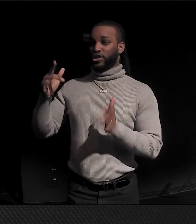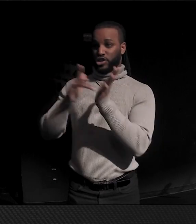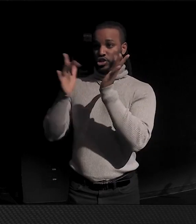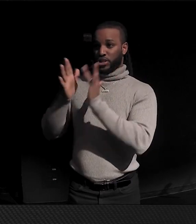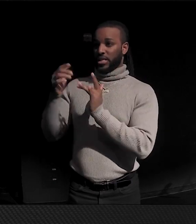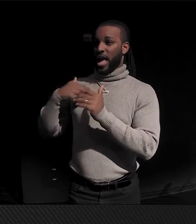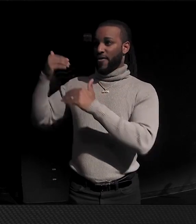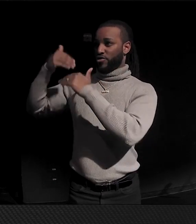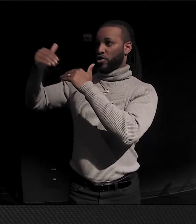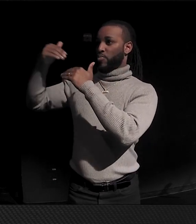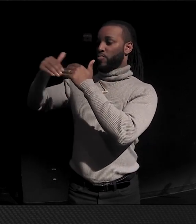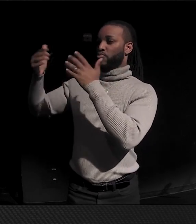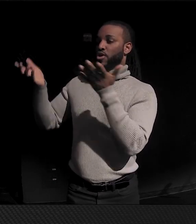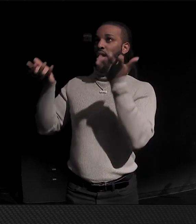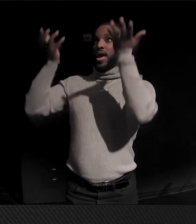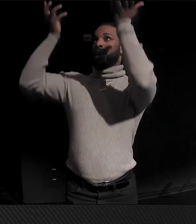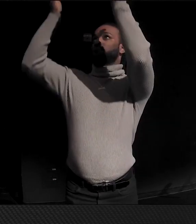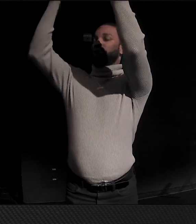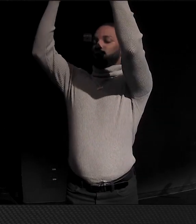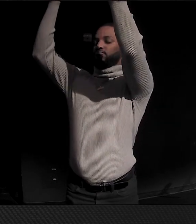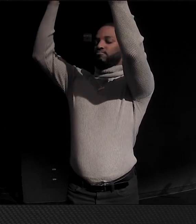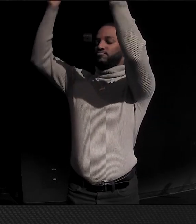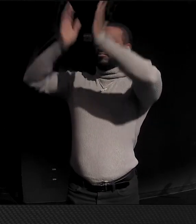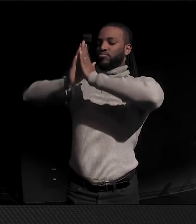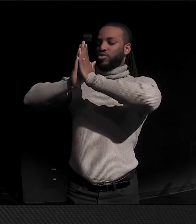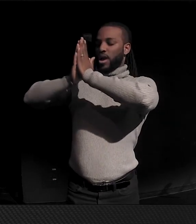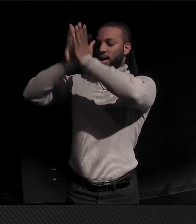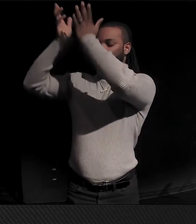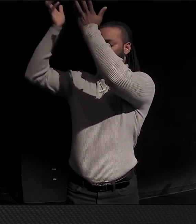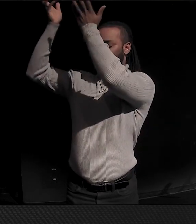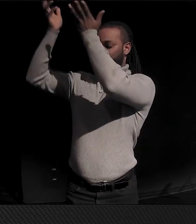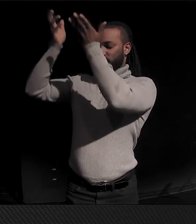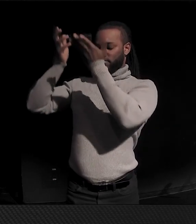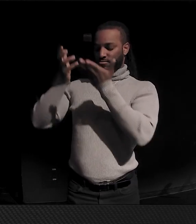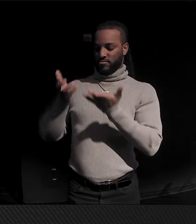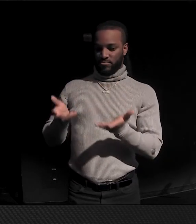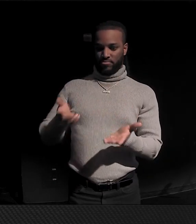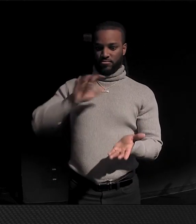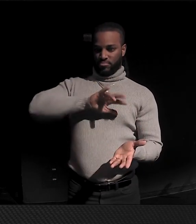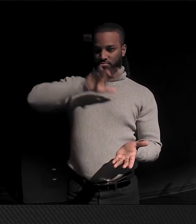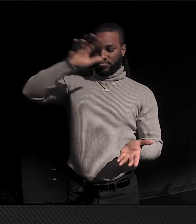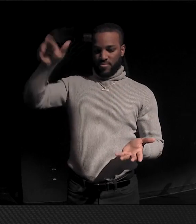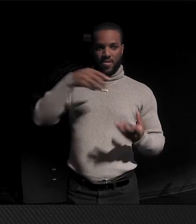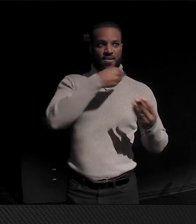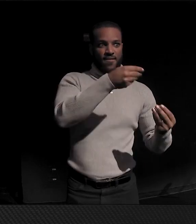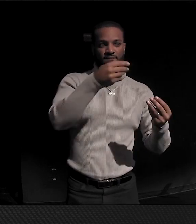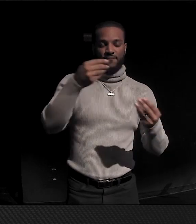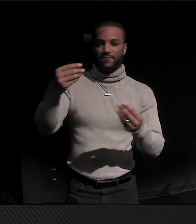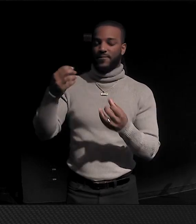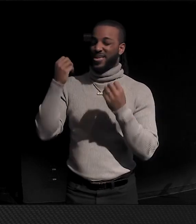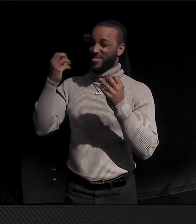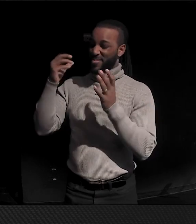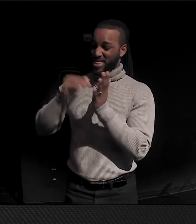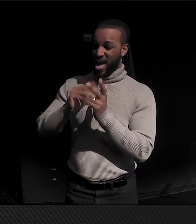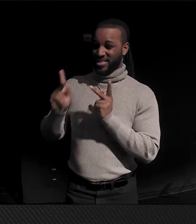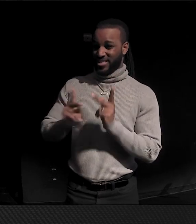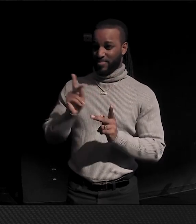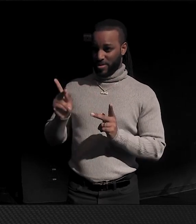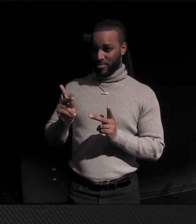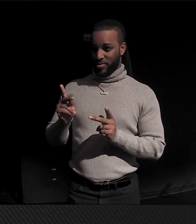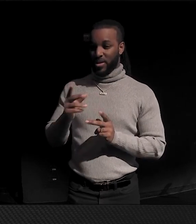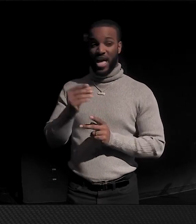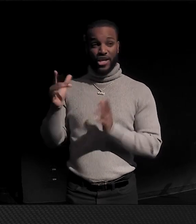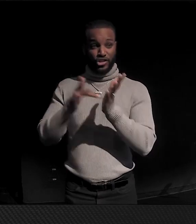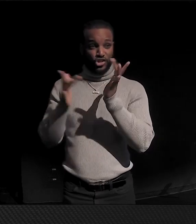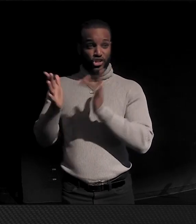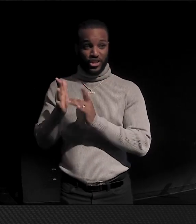and he blesses it and feeds thousands. And yet when he's on a cross and his prayers